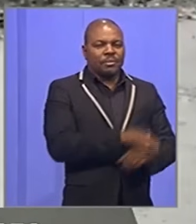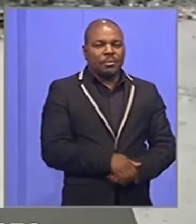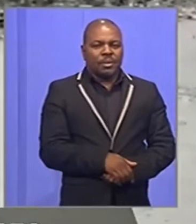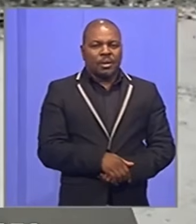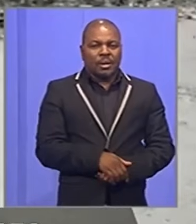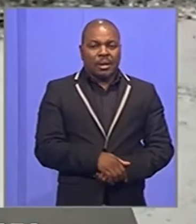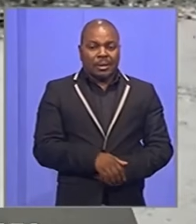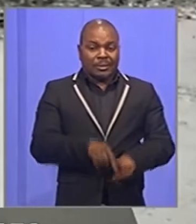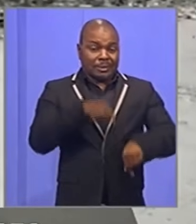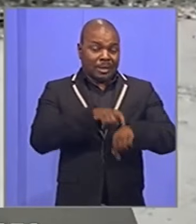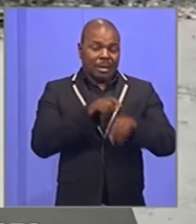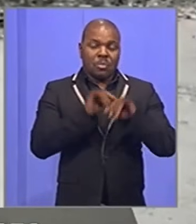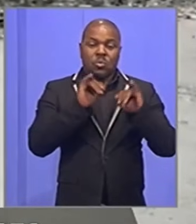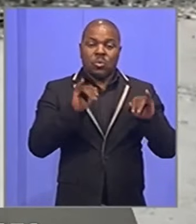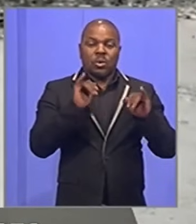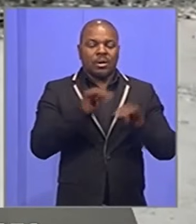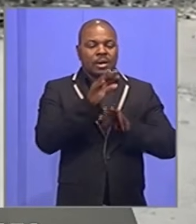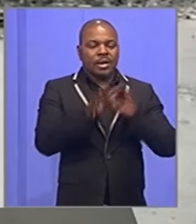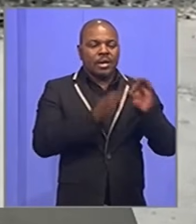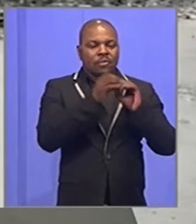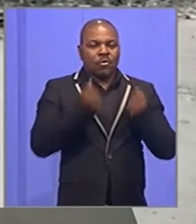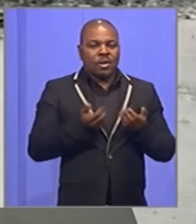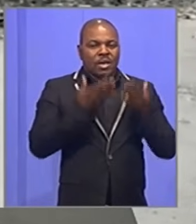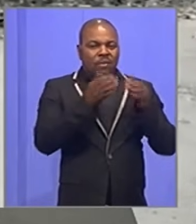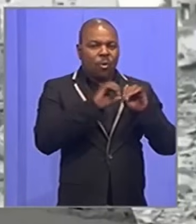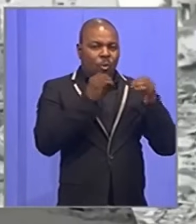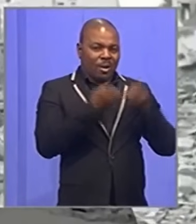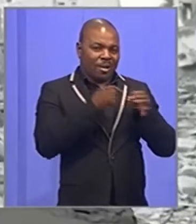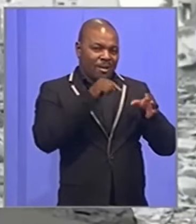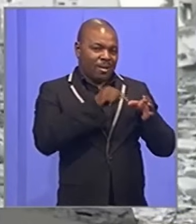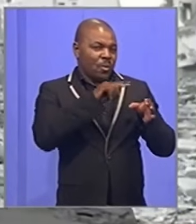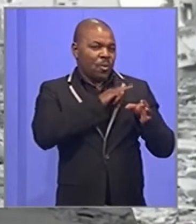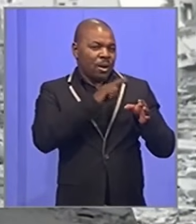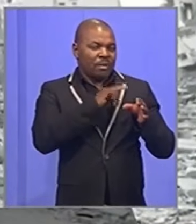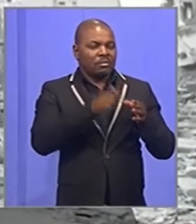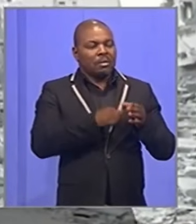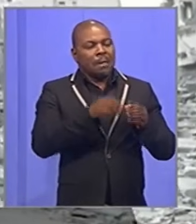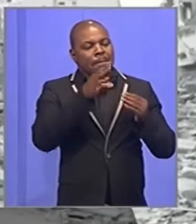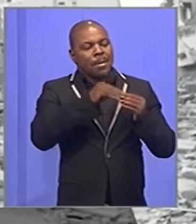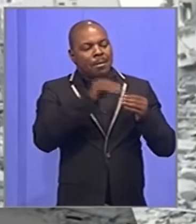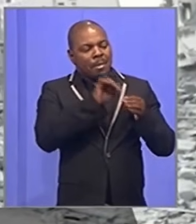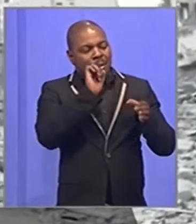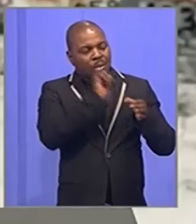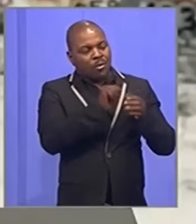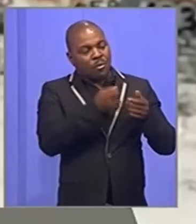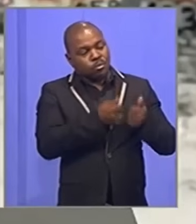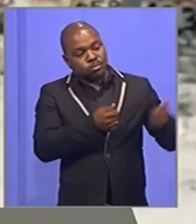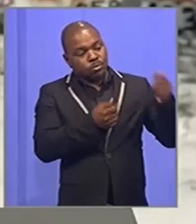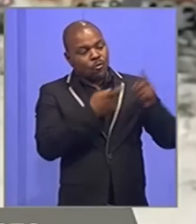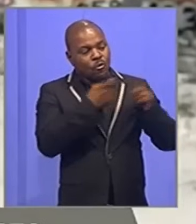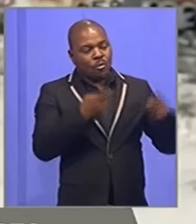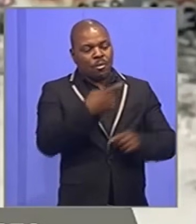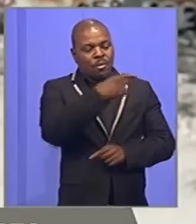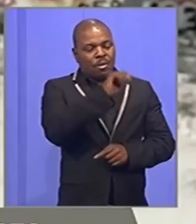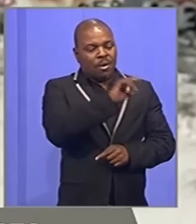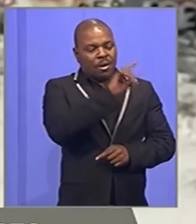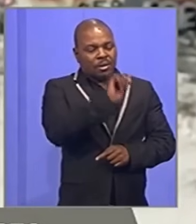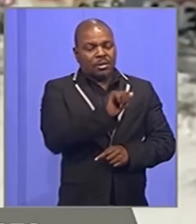Ena ke nako e bohloko ho mokgatlo wa Gift of the Givers jwalo ka ha o lahletswe ke setho sa ona Gaza Ahmed